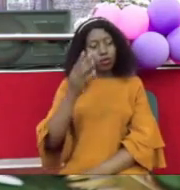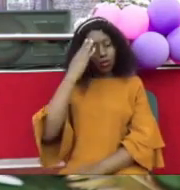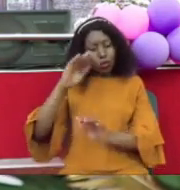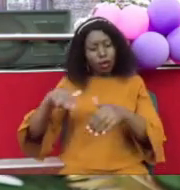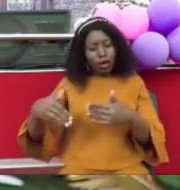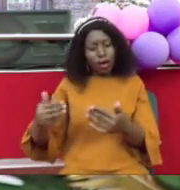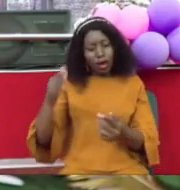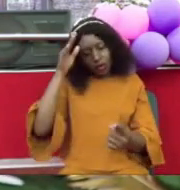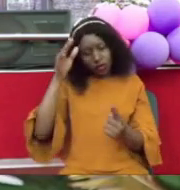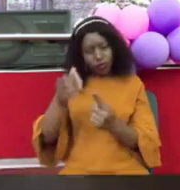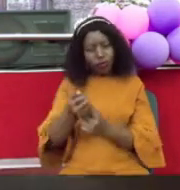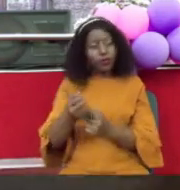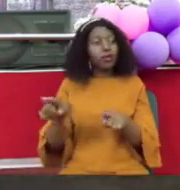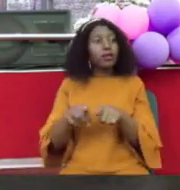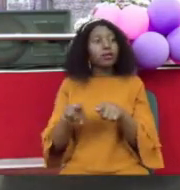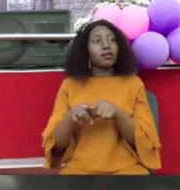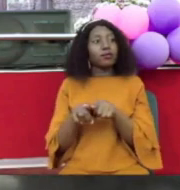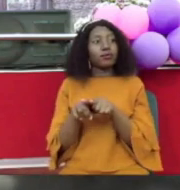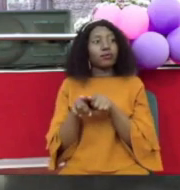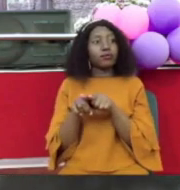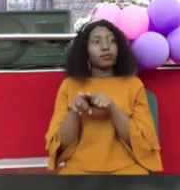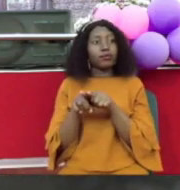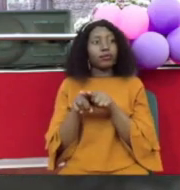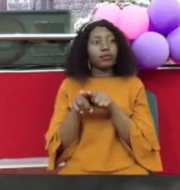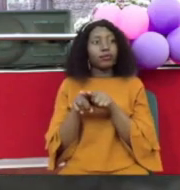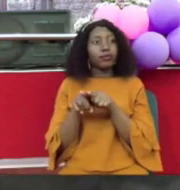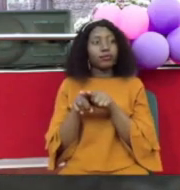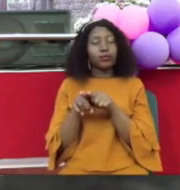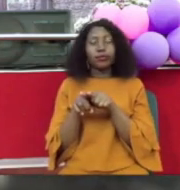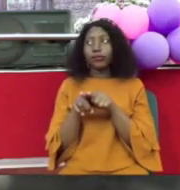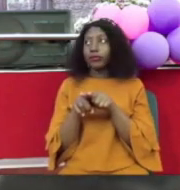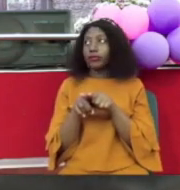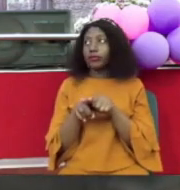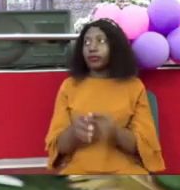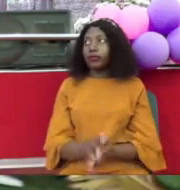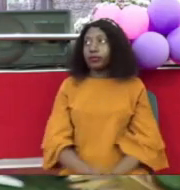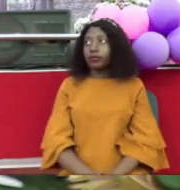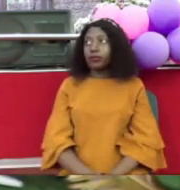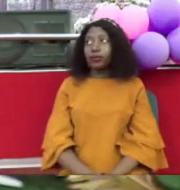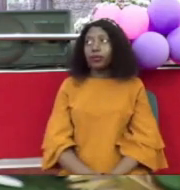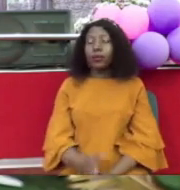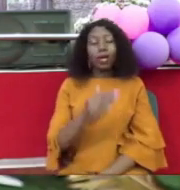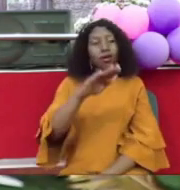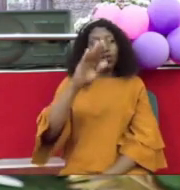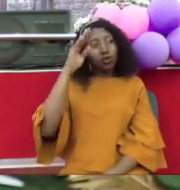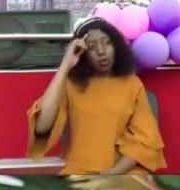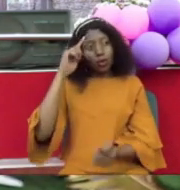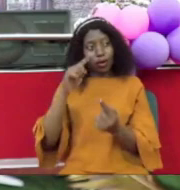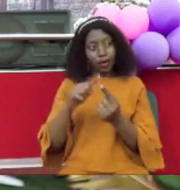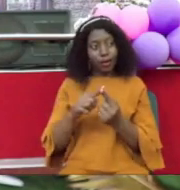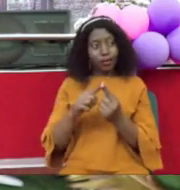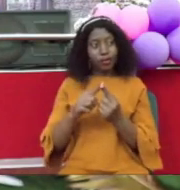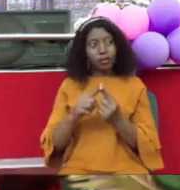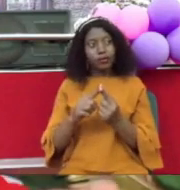Ni vizuri kujua kwa nini, kwa sababu itakusaidia ukaweze kwenda mbele ili kutimiliza. So your purpose generally, it just